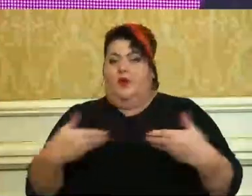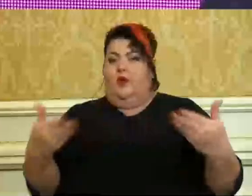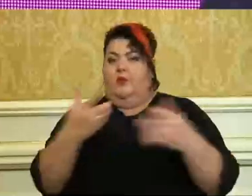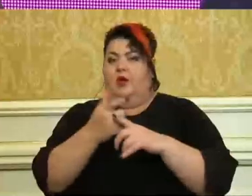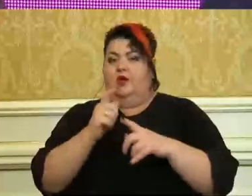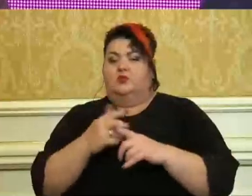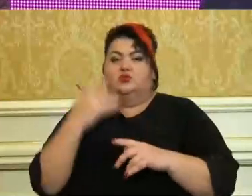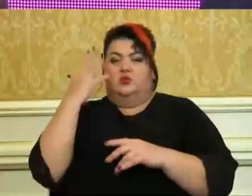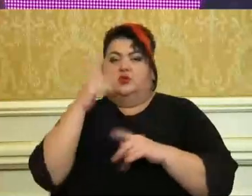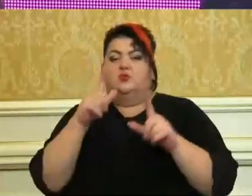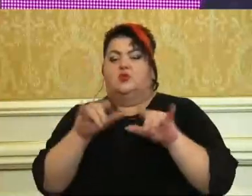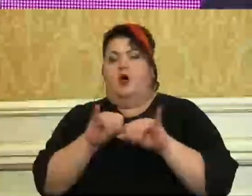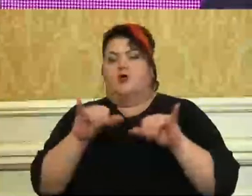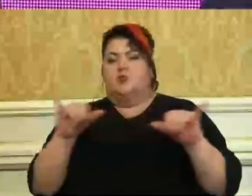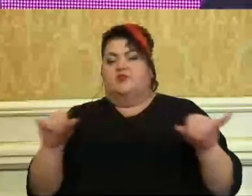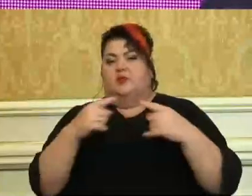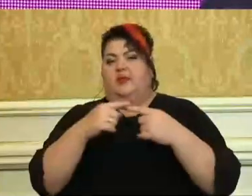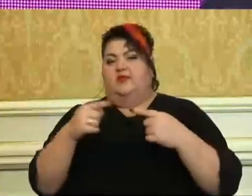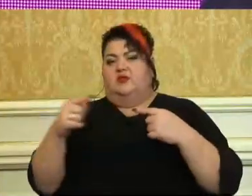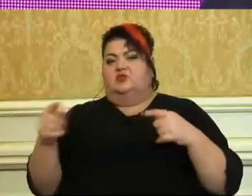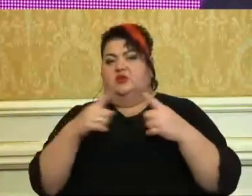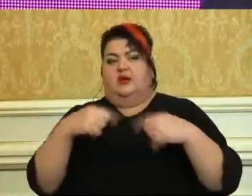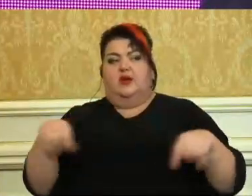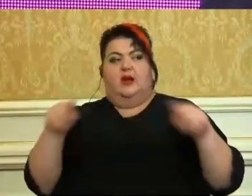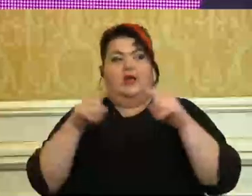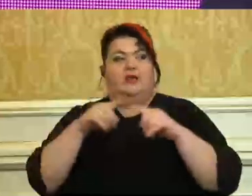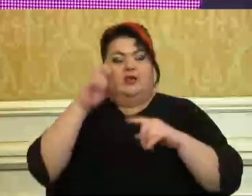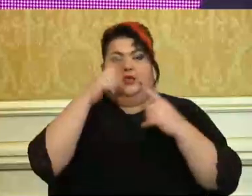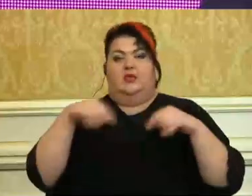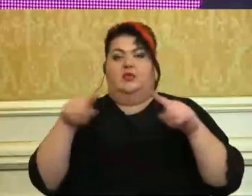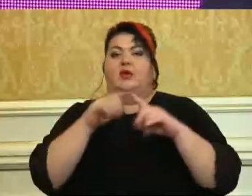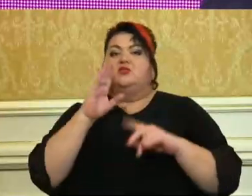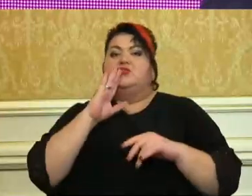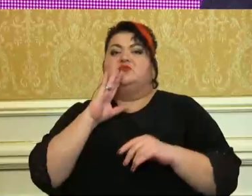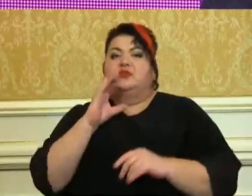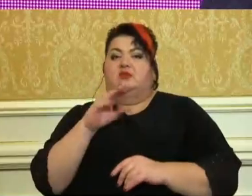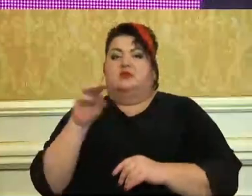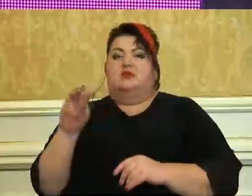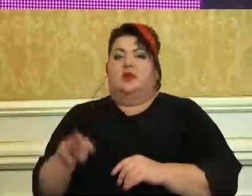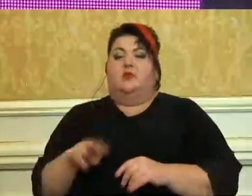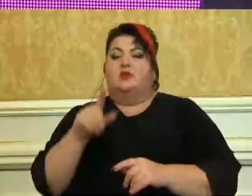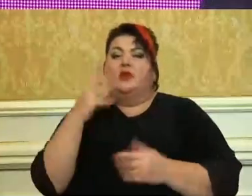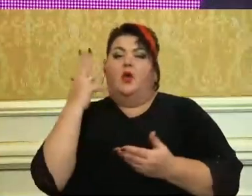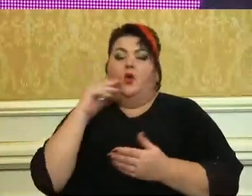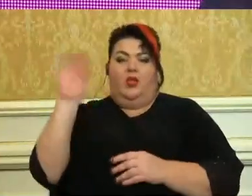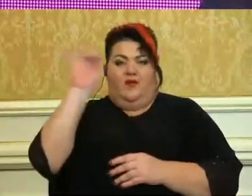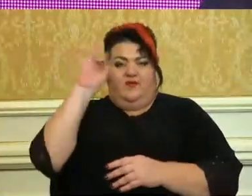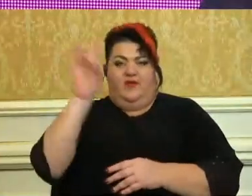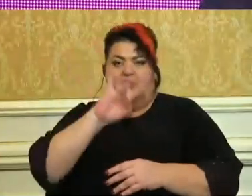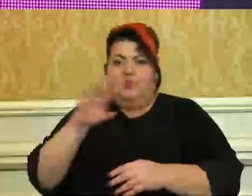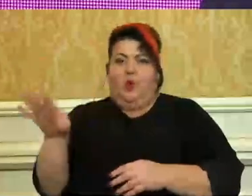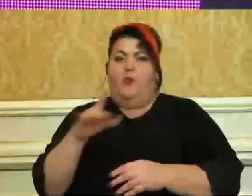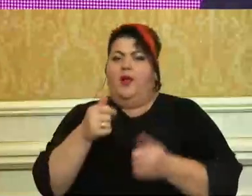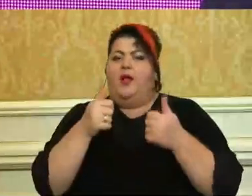initiative, which is, by the way, driving to expand this initiative in the different countries. And the initiative has the name